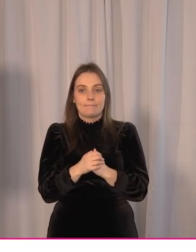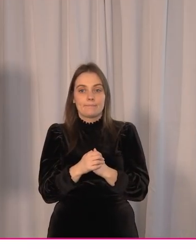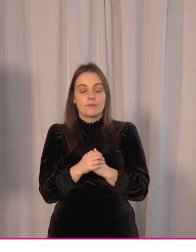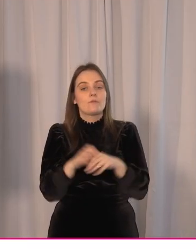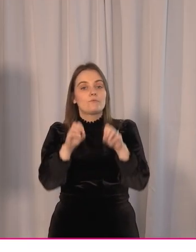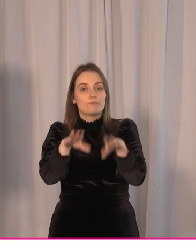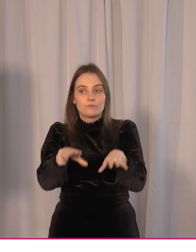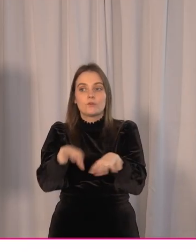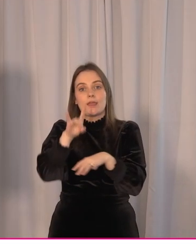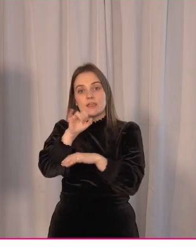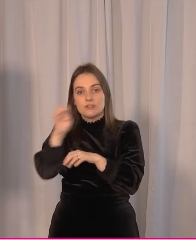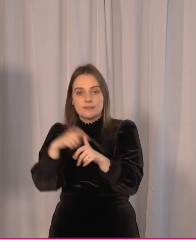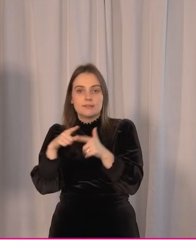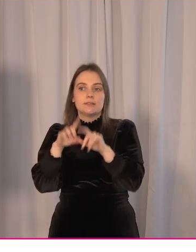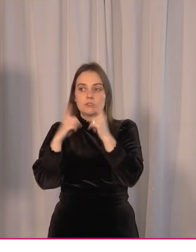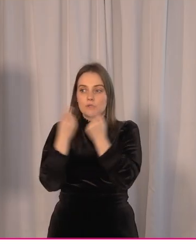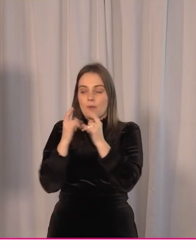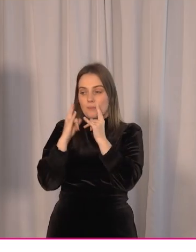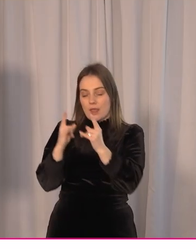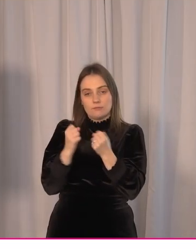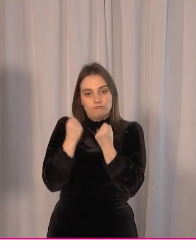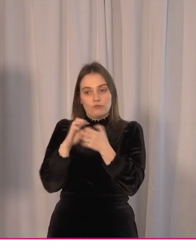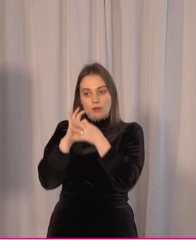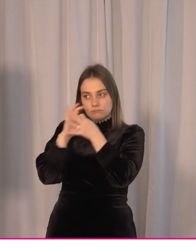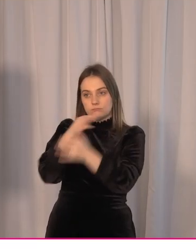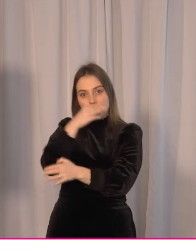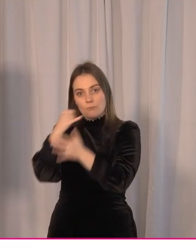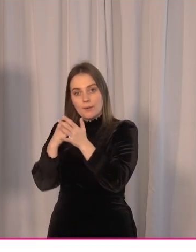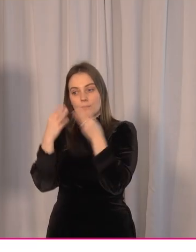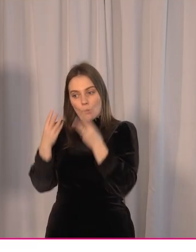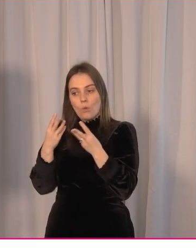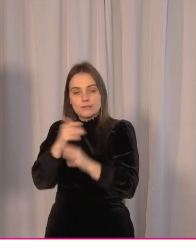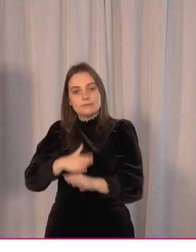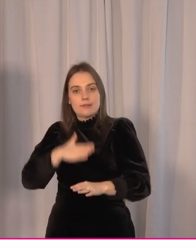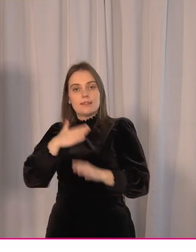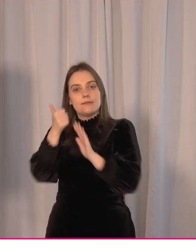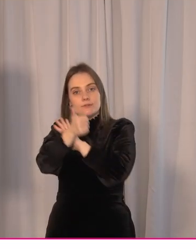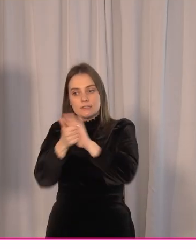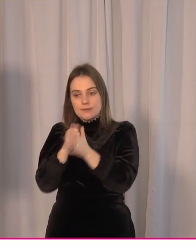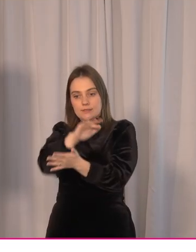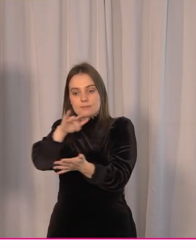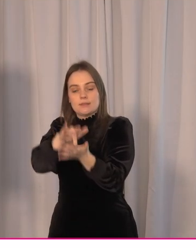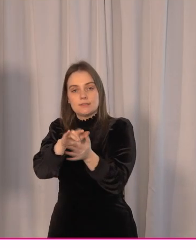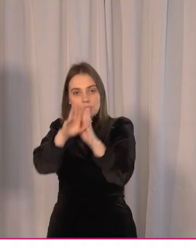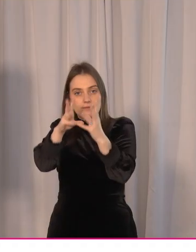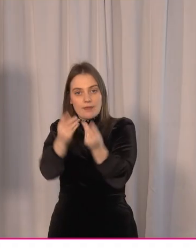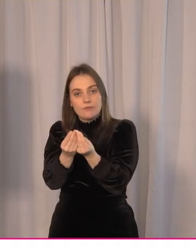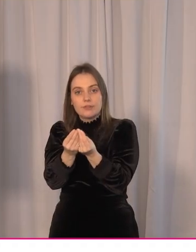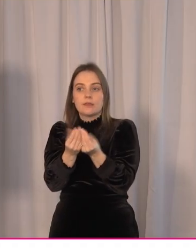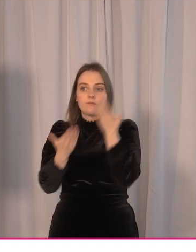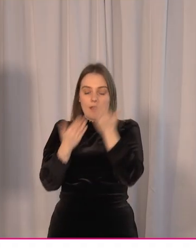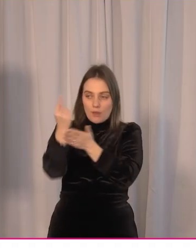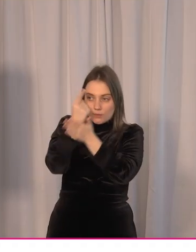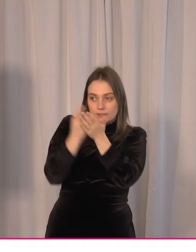Department of Health and the HSE is very committed to placing the voice of lived experience at the centre of the way in which we